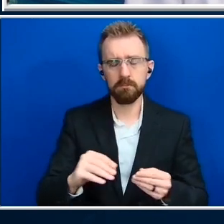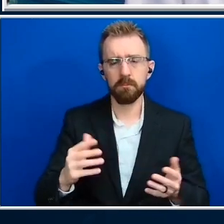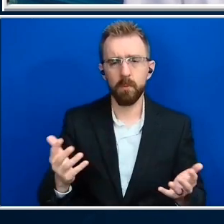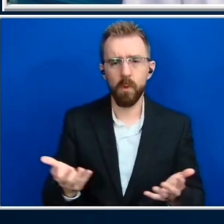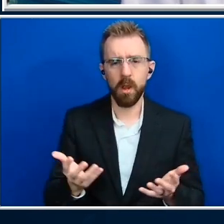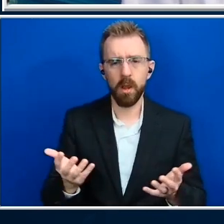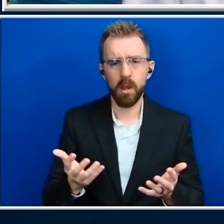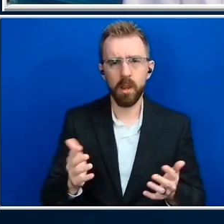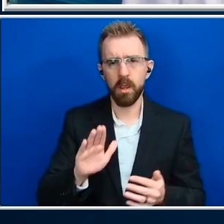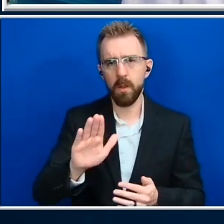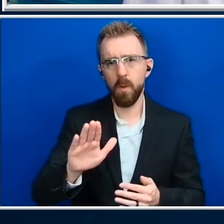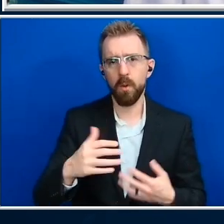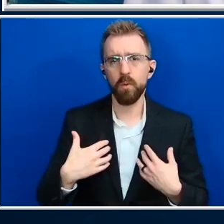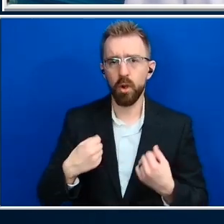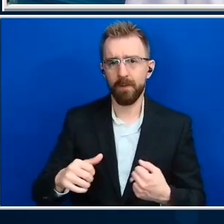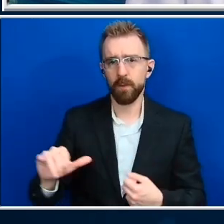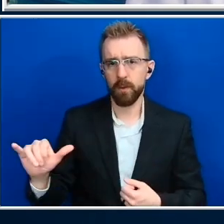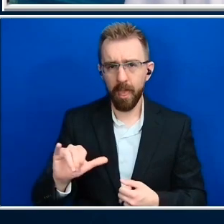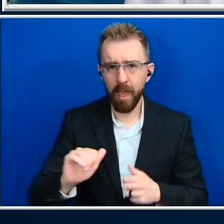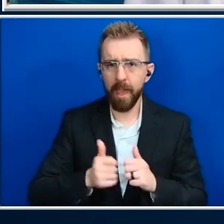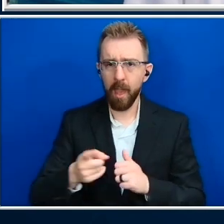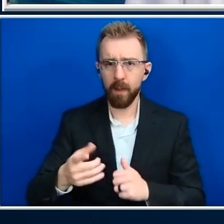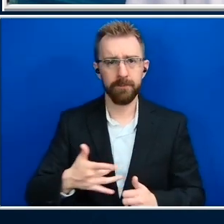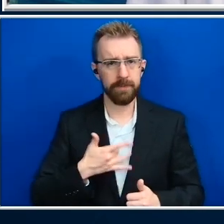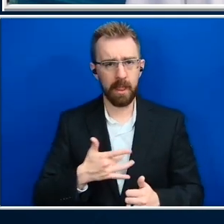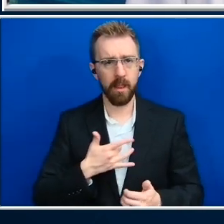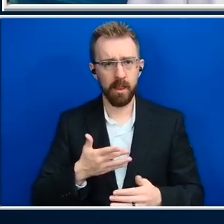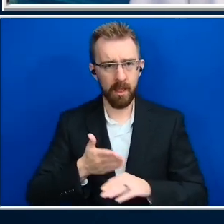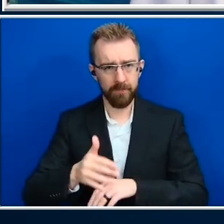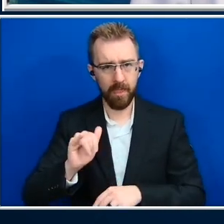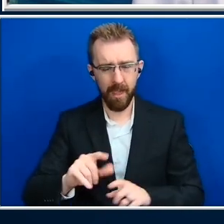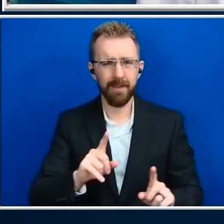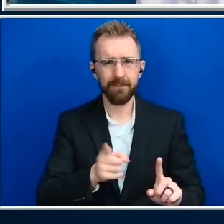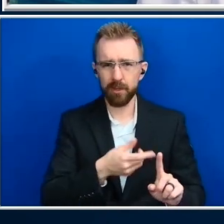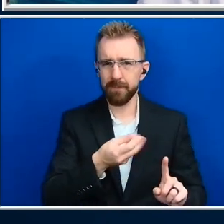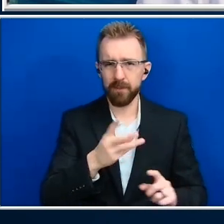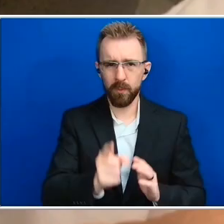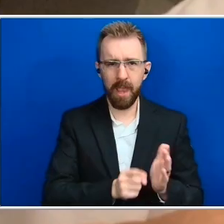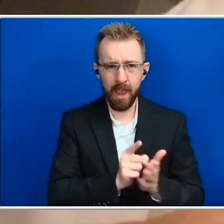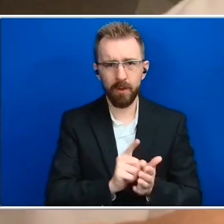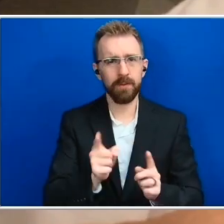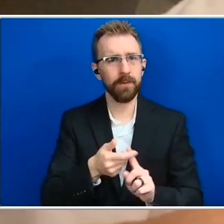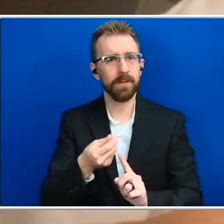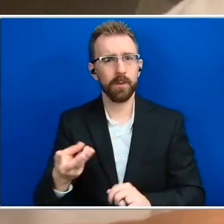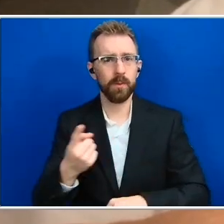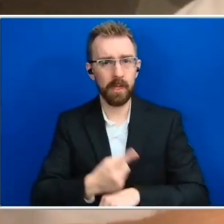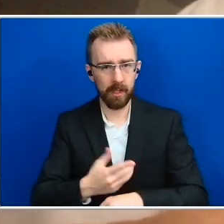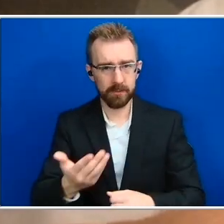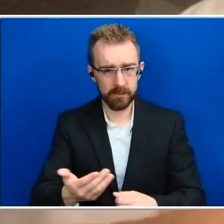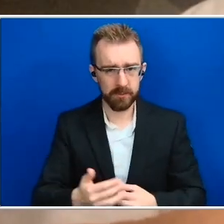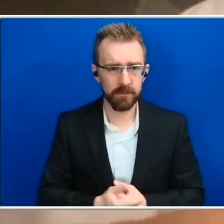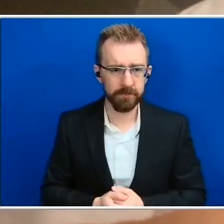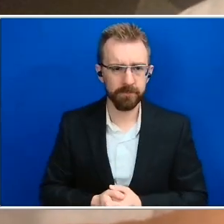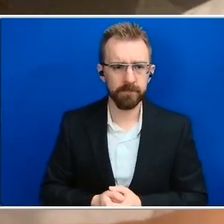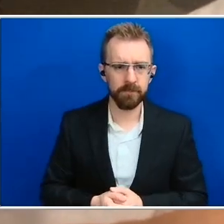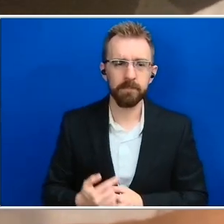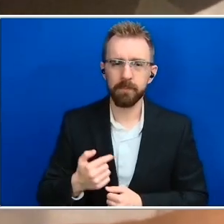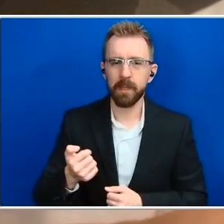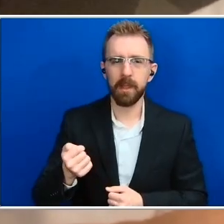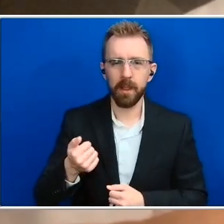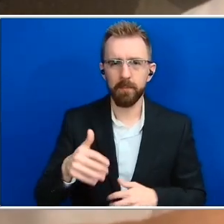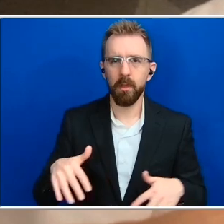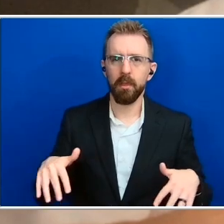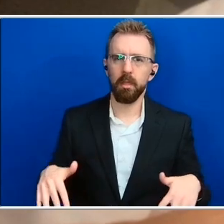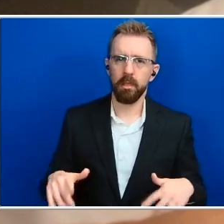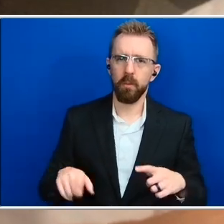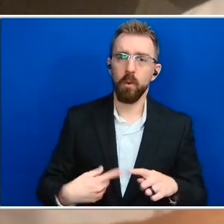was like. What did you feel like that first few hours and then first couple days? I was a little lethargic when I woke up, but